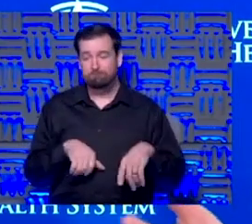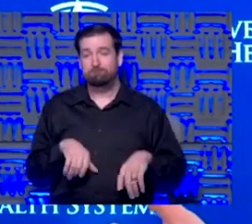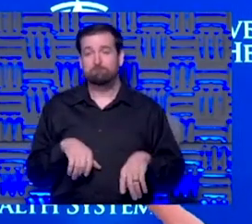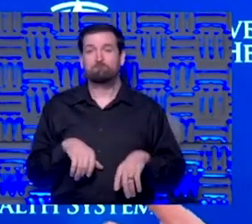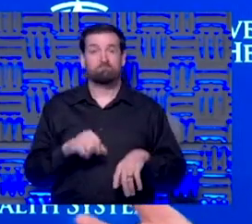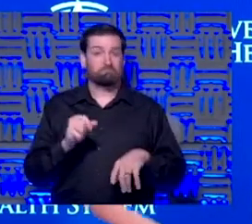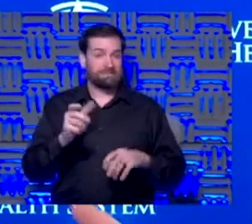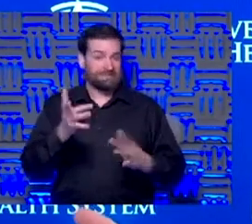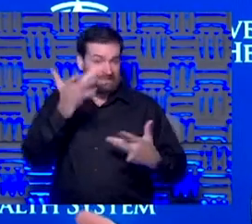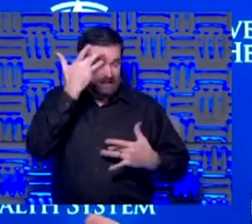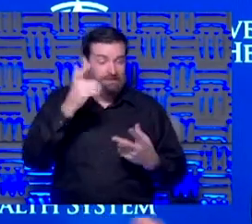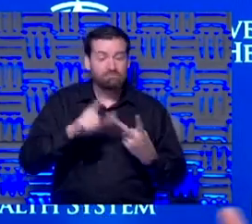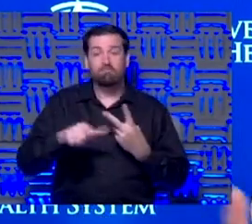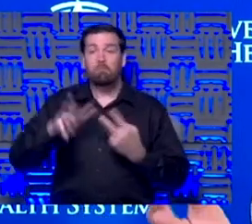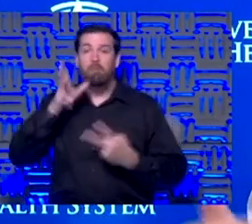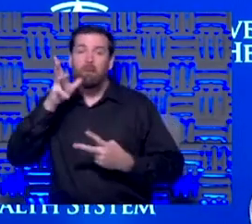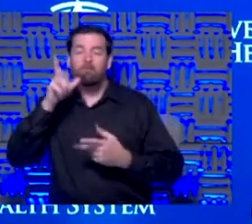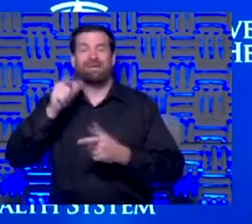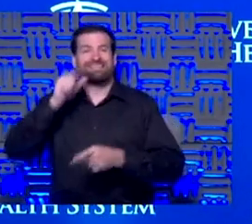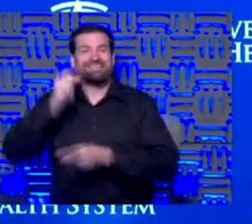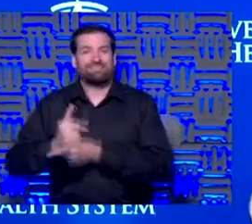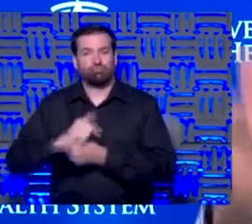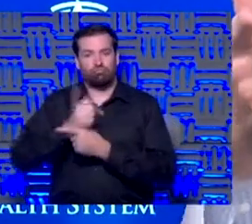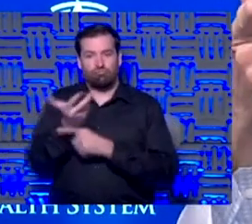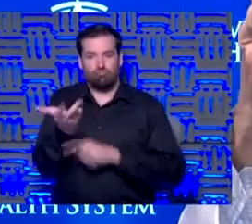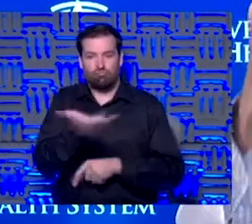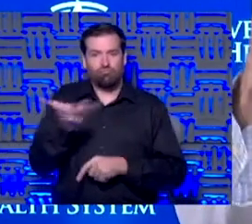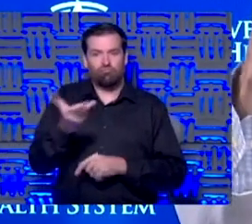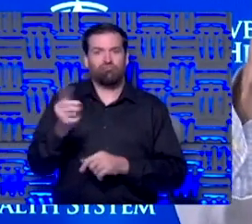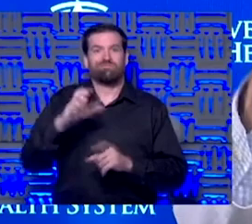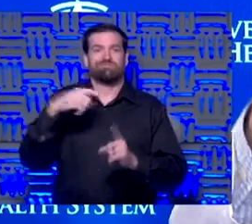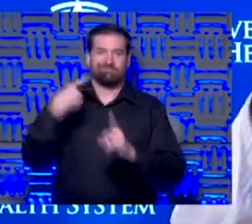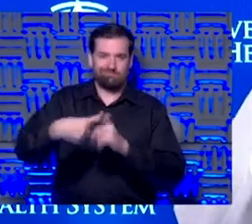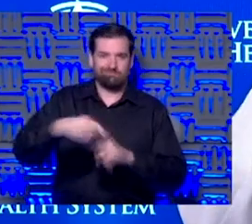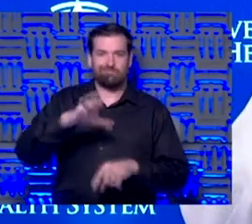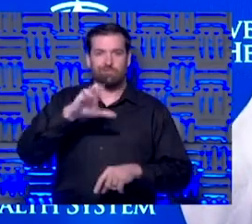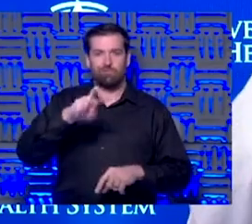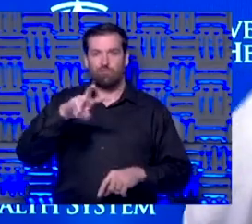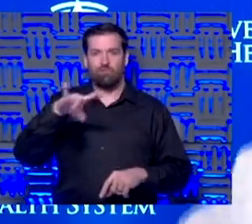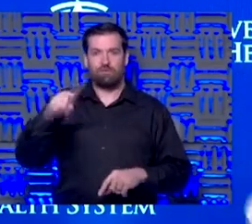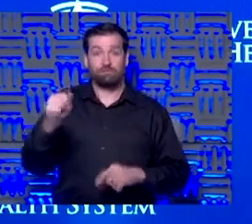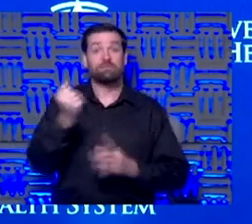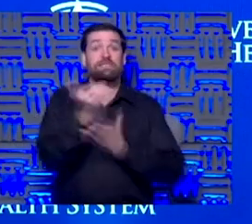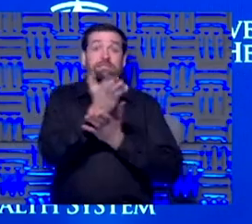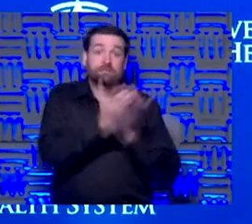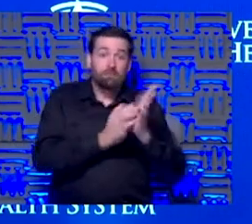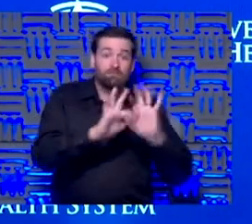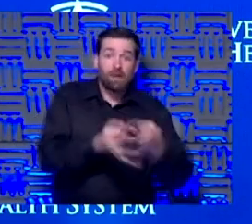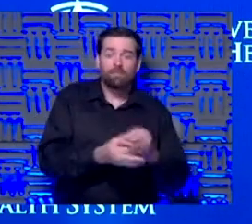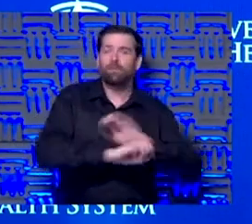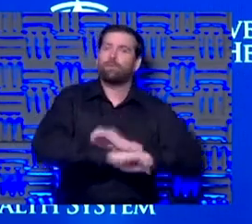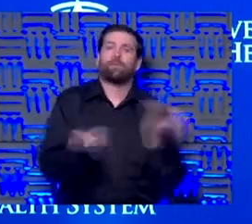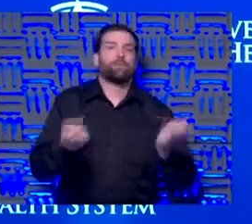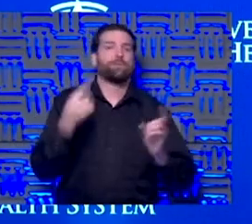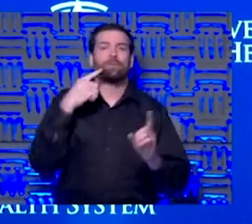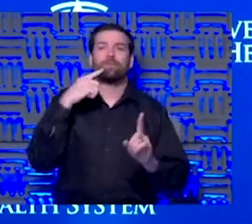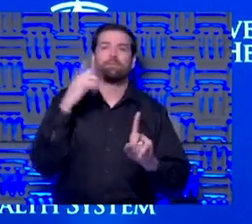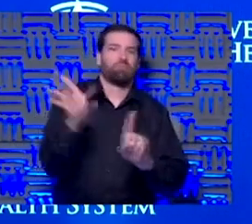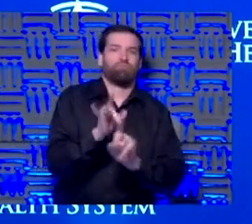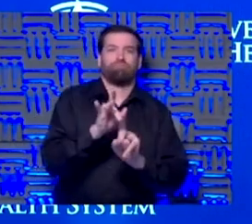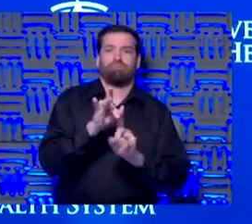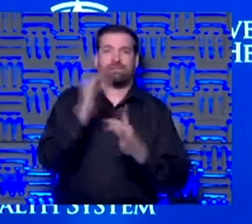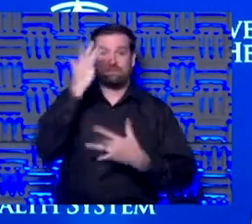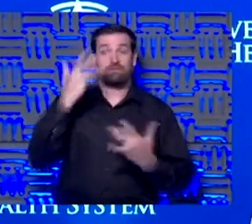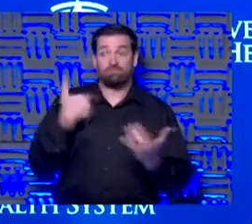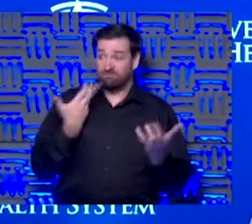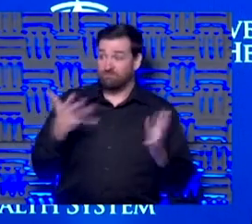His mom was sick. His sister was sick. All three that had COVID. And some folks in the household didn't get it. And we've had Anthony on the